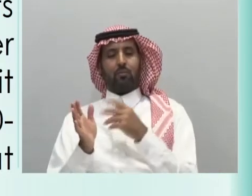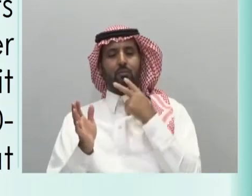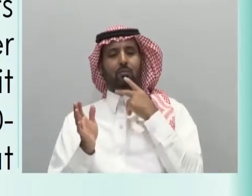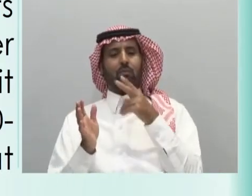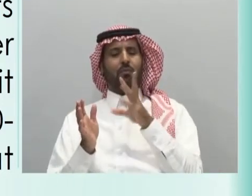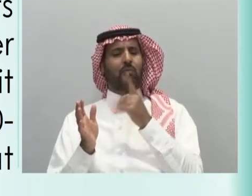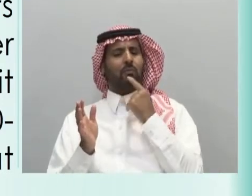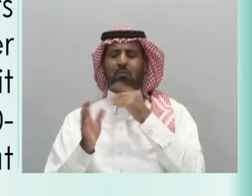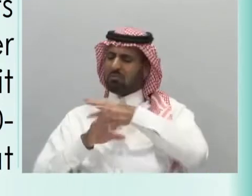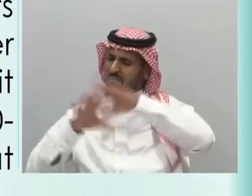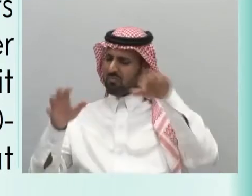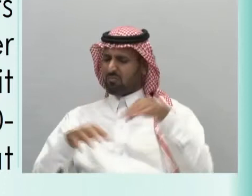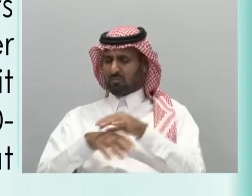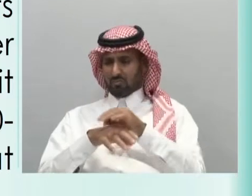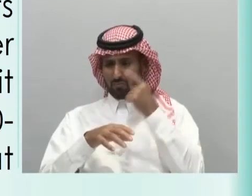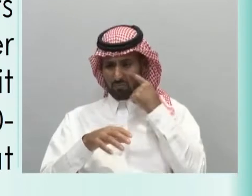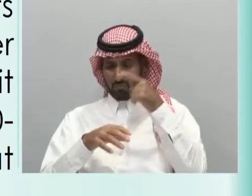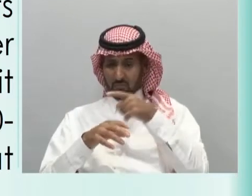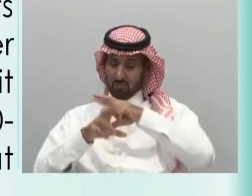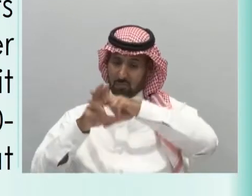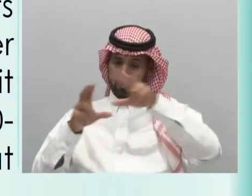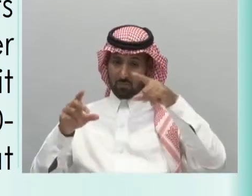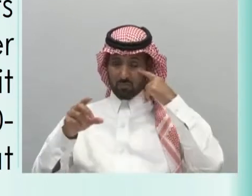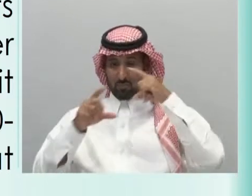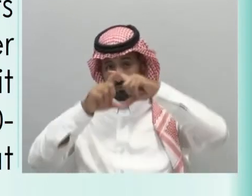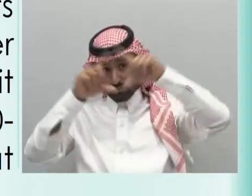Undoubtedly, most people have never been to a hotel like